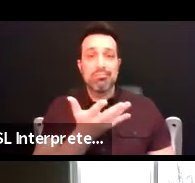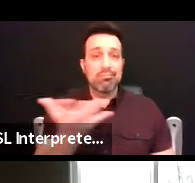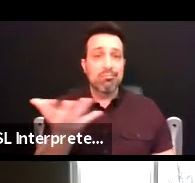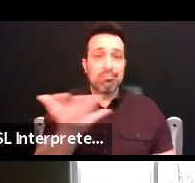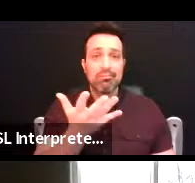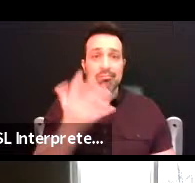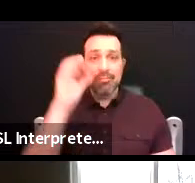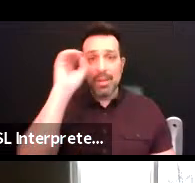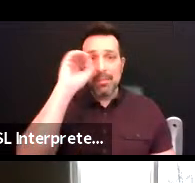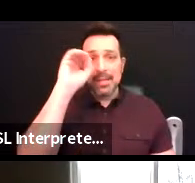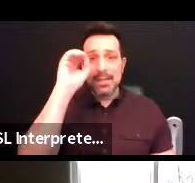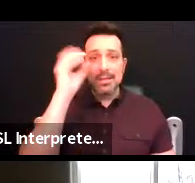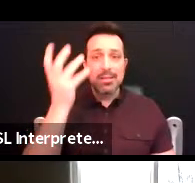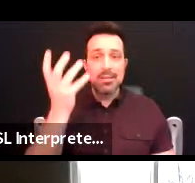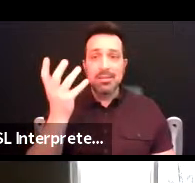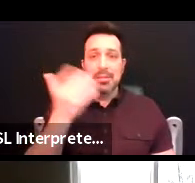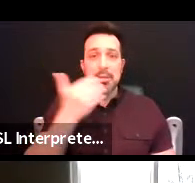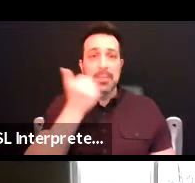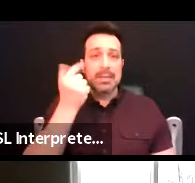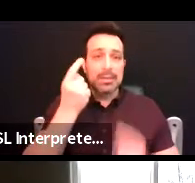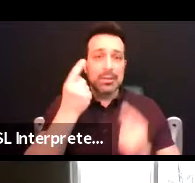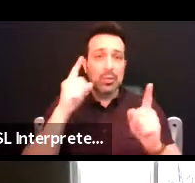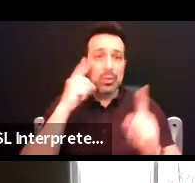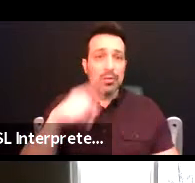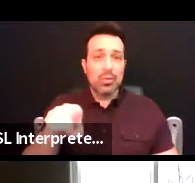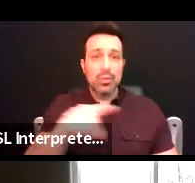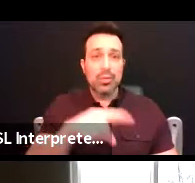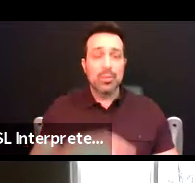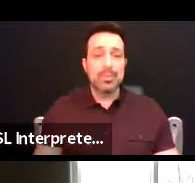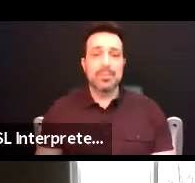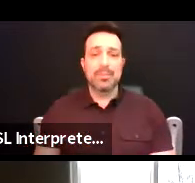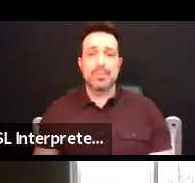any opinions on what works best for them?